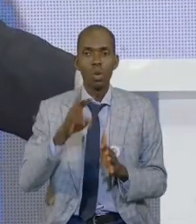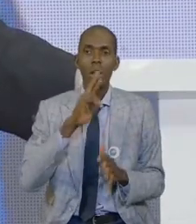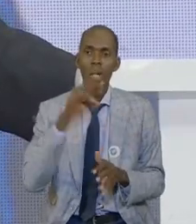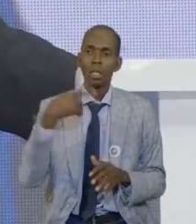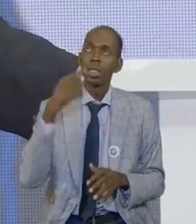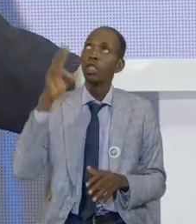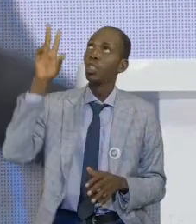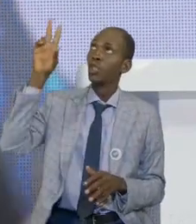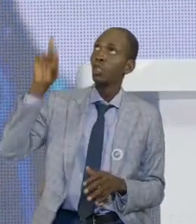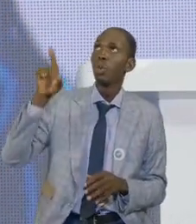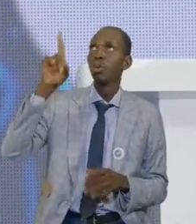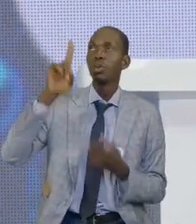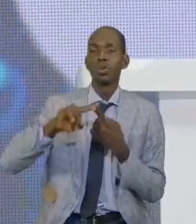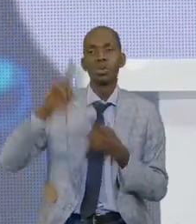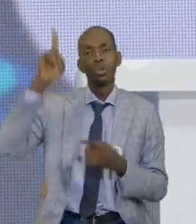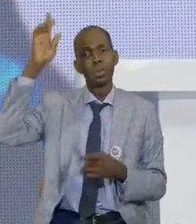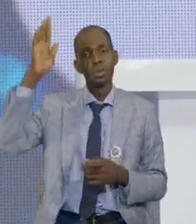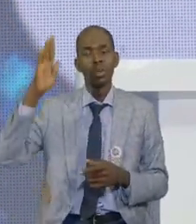foreign